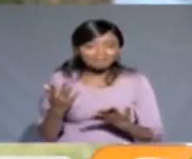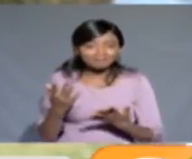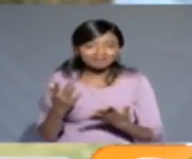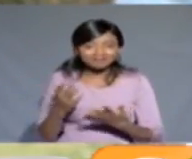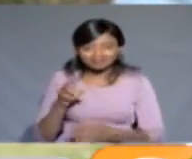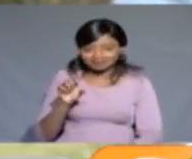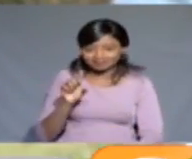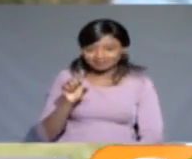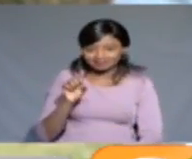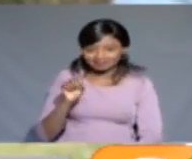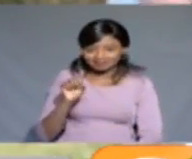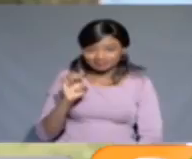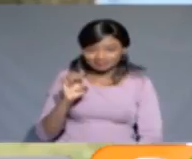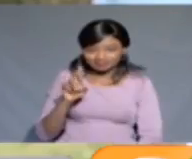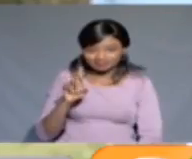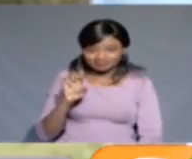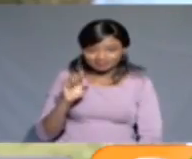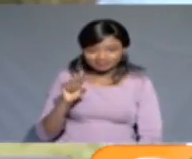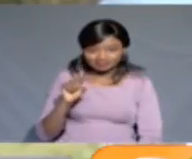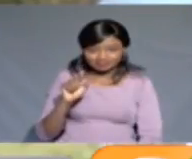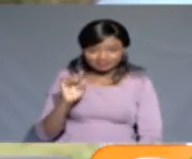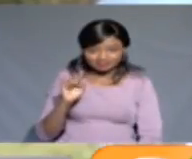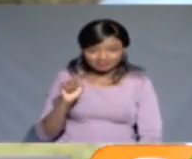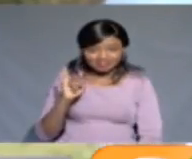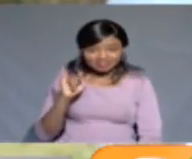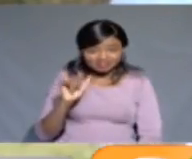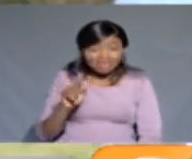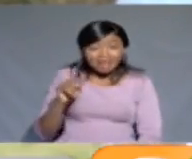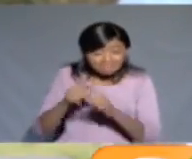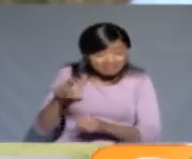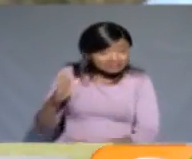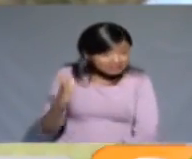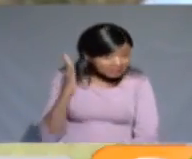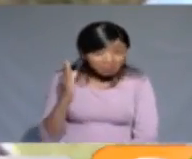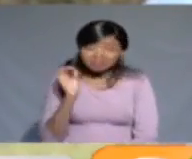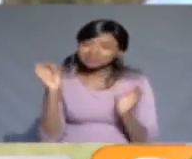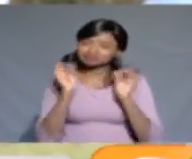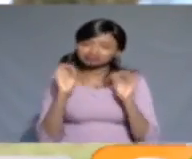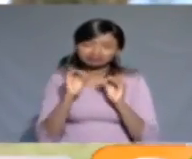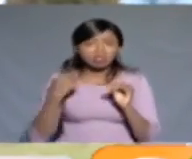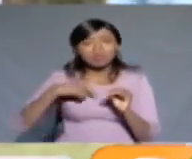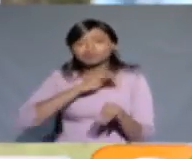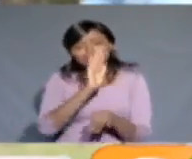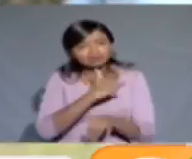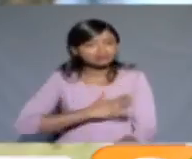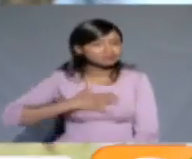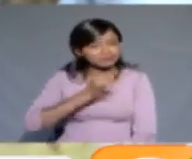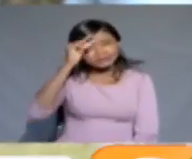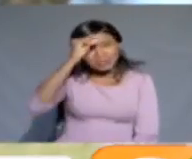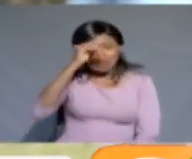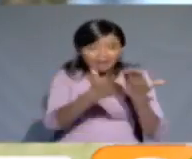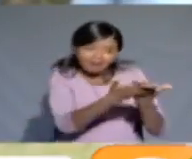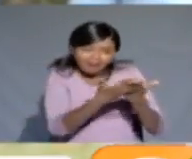Serengeti. But hakuna security hapa. Sasa tungeomba serikali